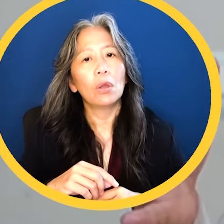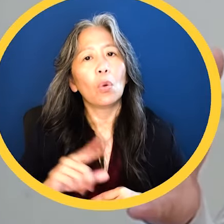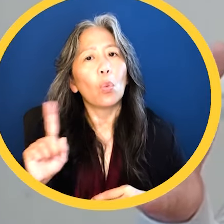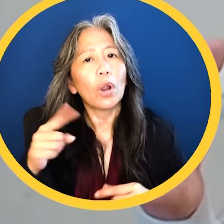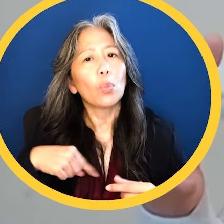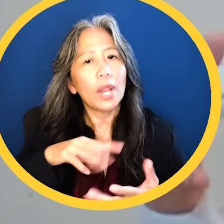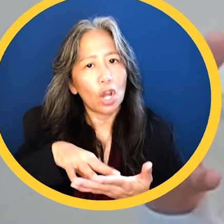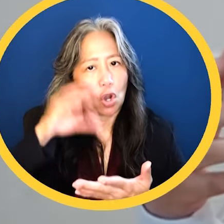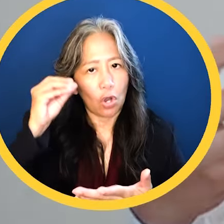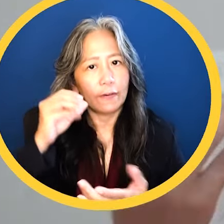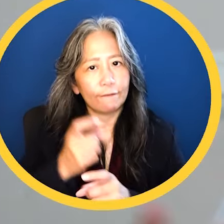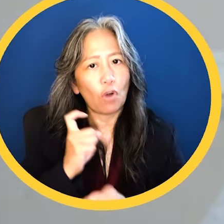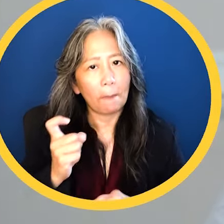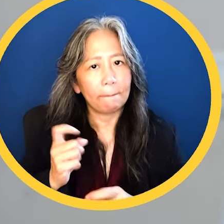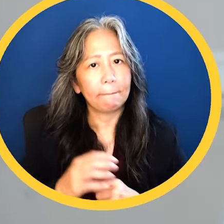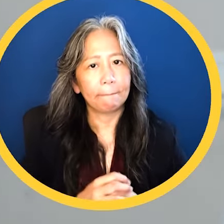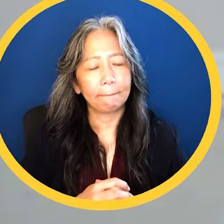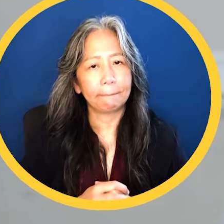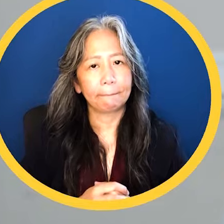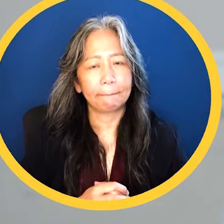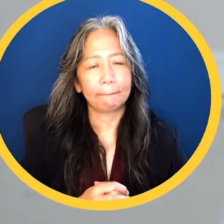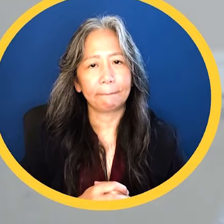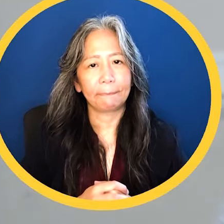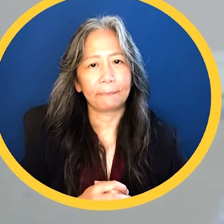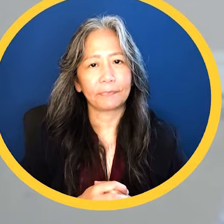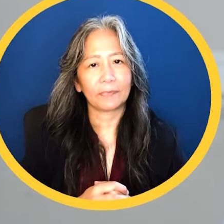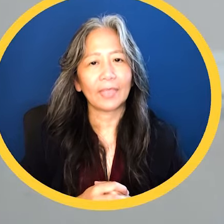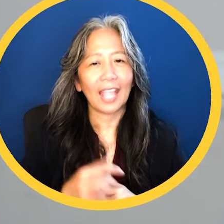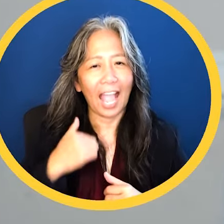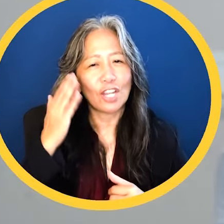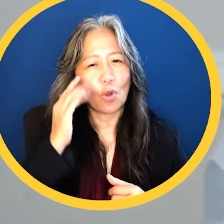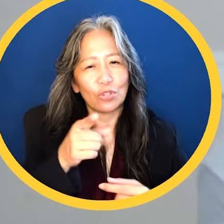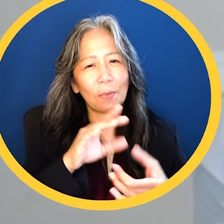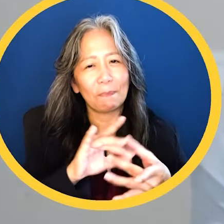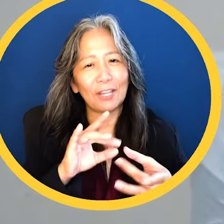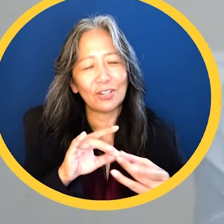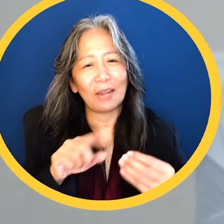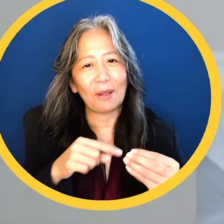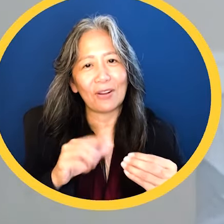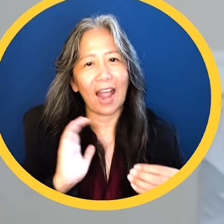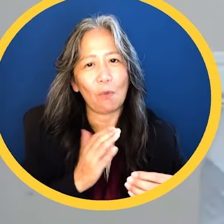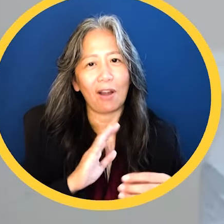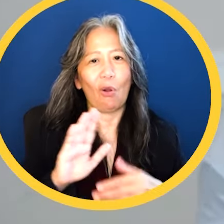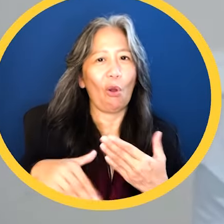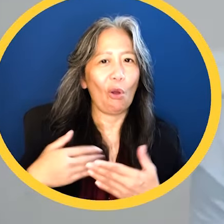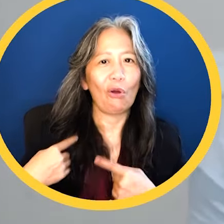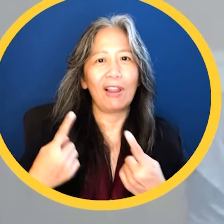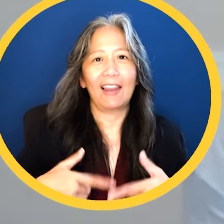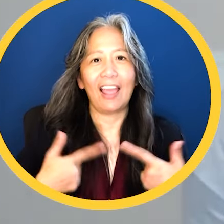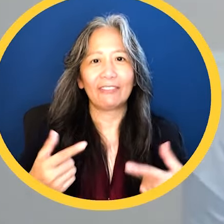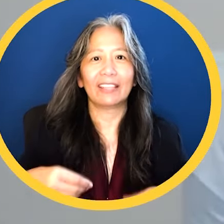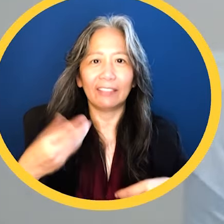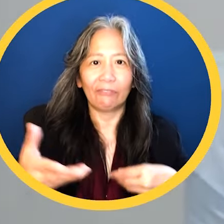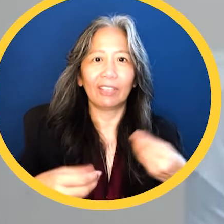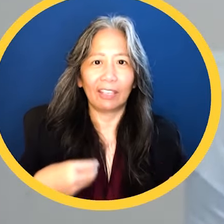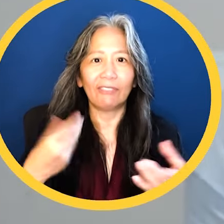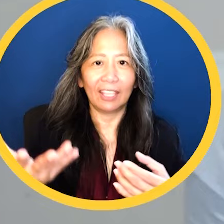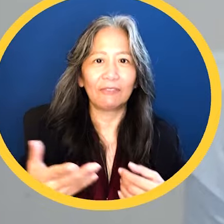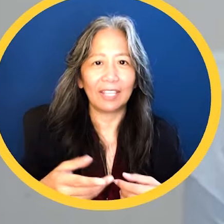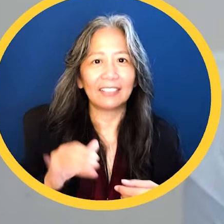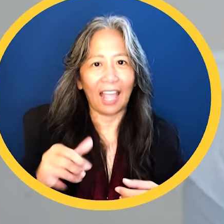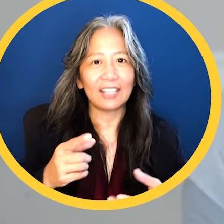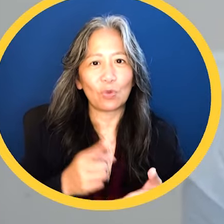where we learned from them. And I know that you mentioned, you know, our entire life, we were